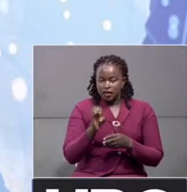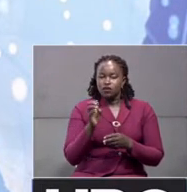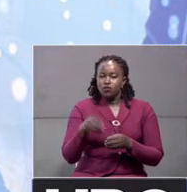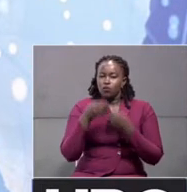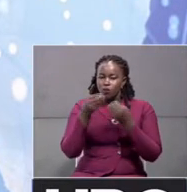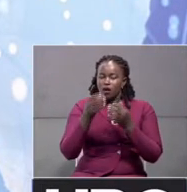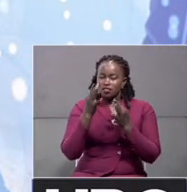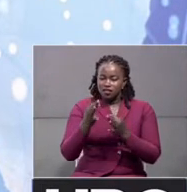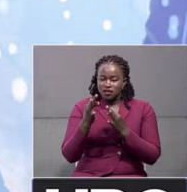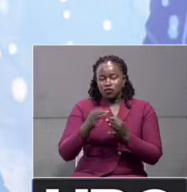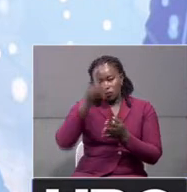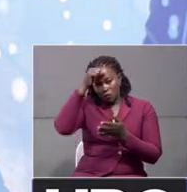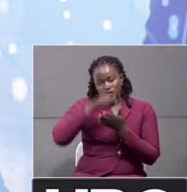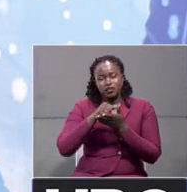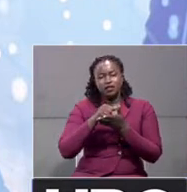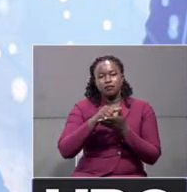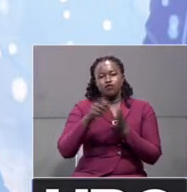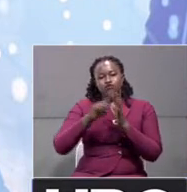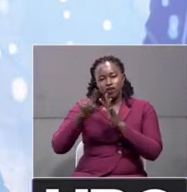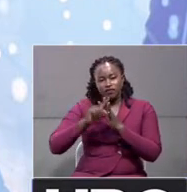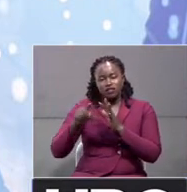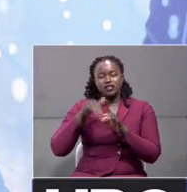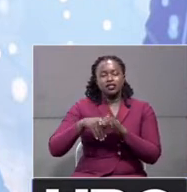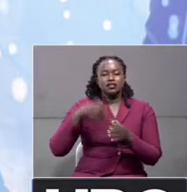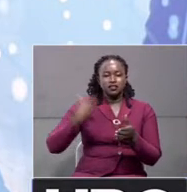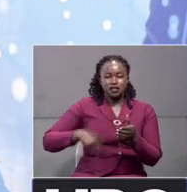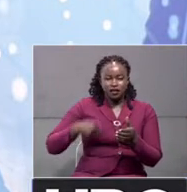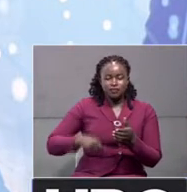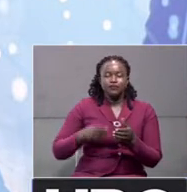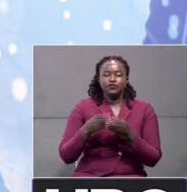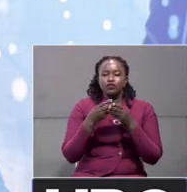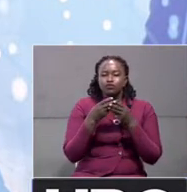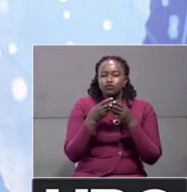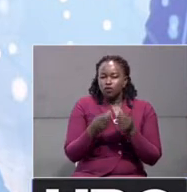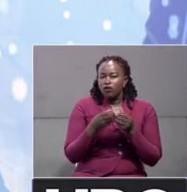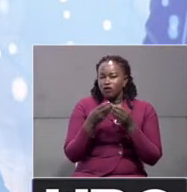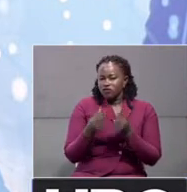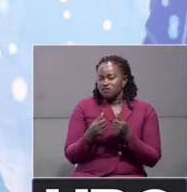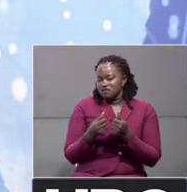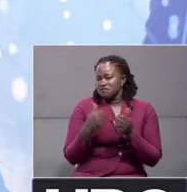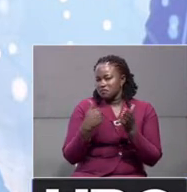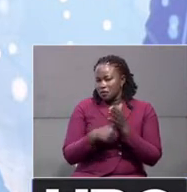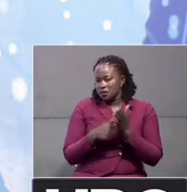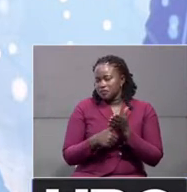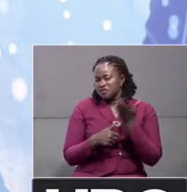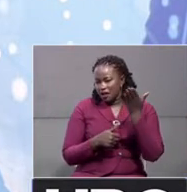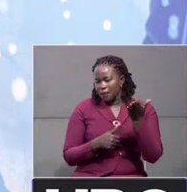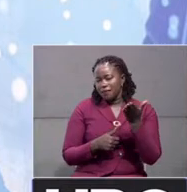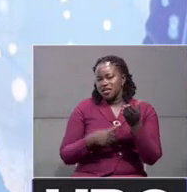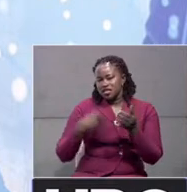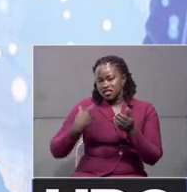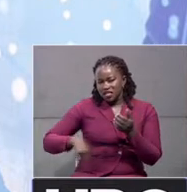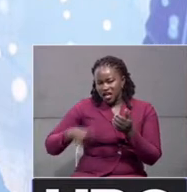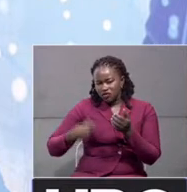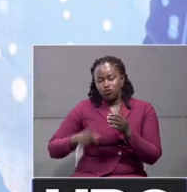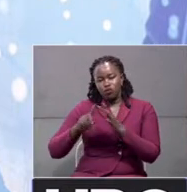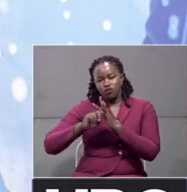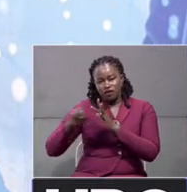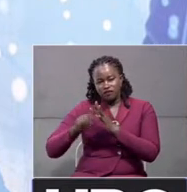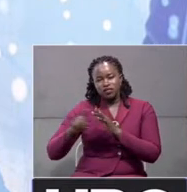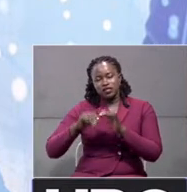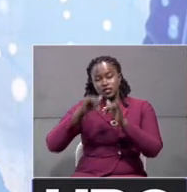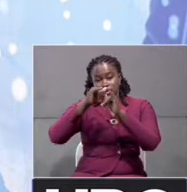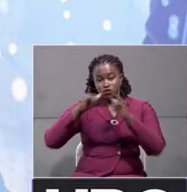refugees in Chiriandongo to address the pressing humanitarian crisis in Chiriandongo refugee settlement.